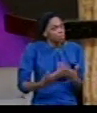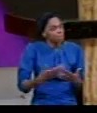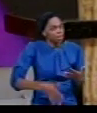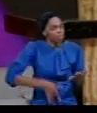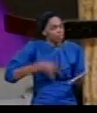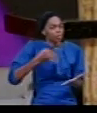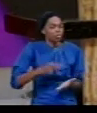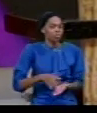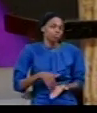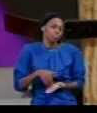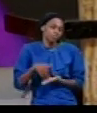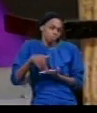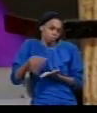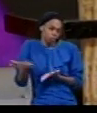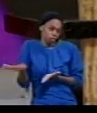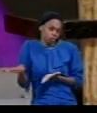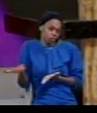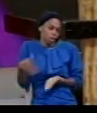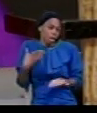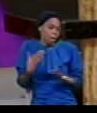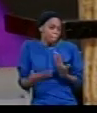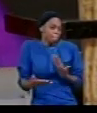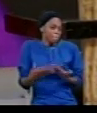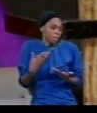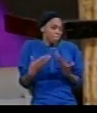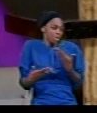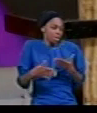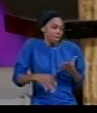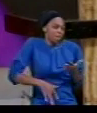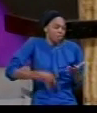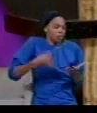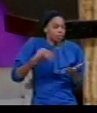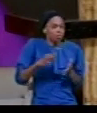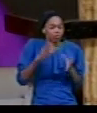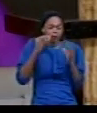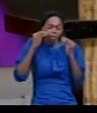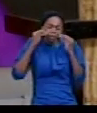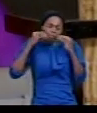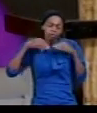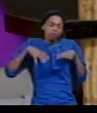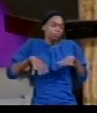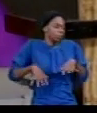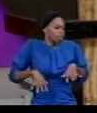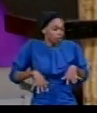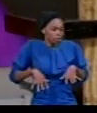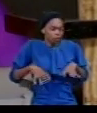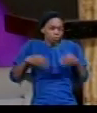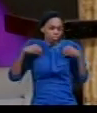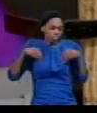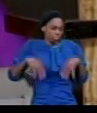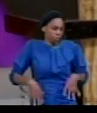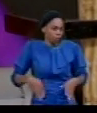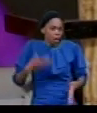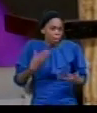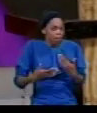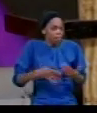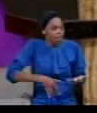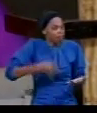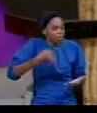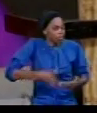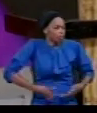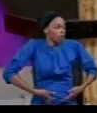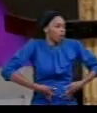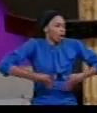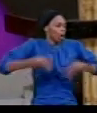rejection, a feeling of depression, a feeling of anger, a